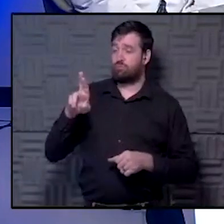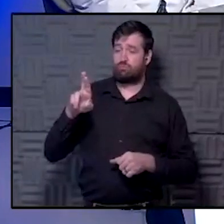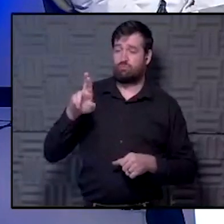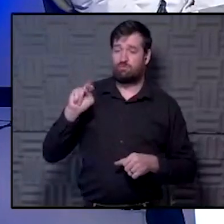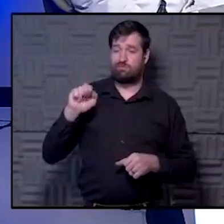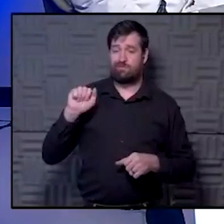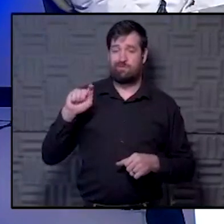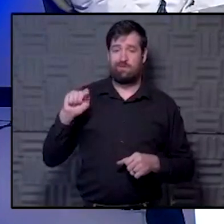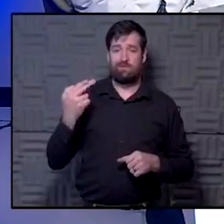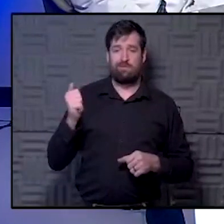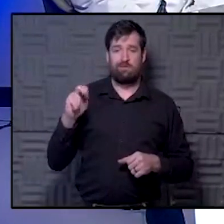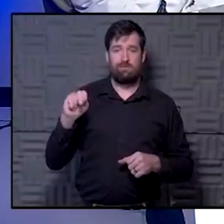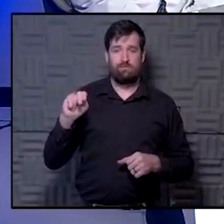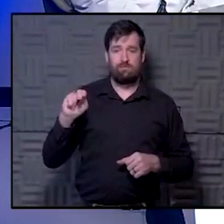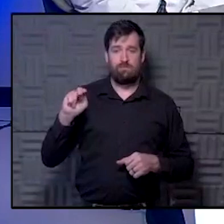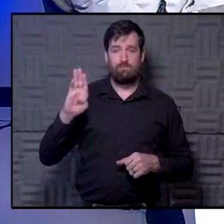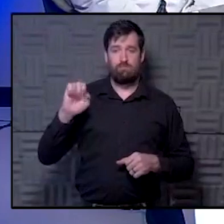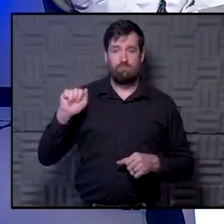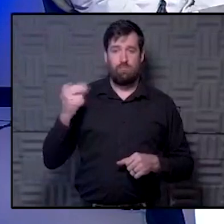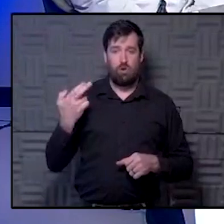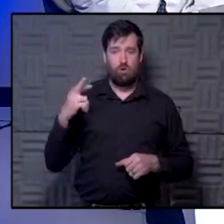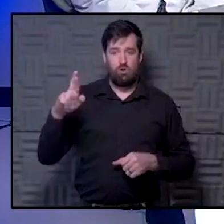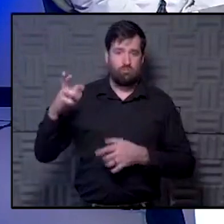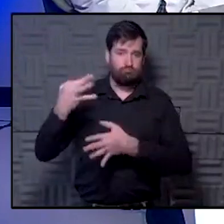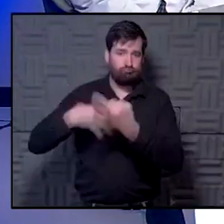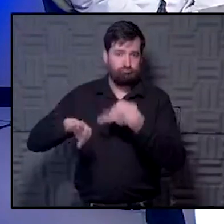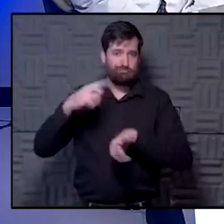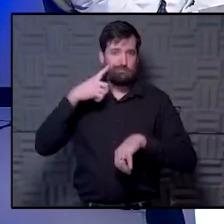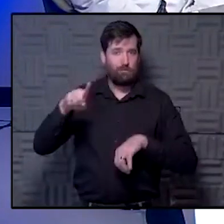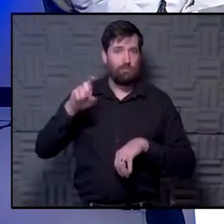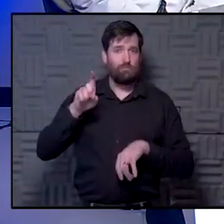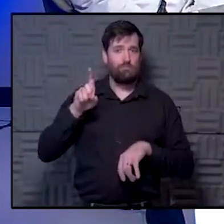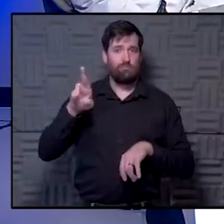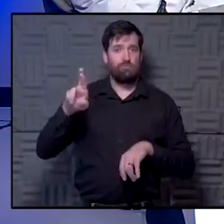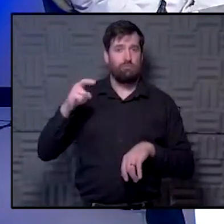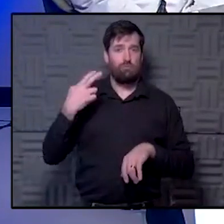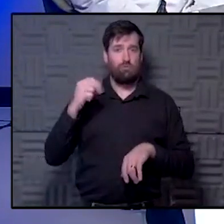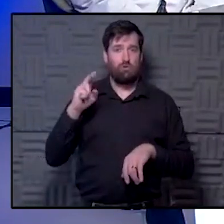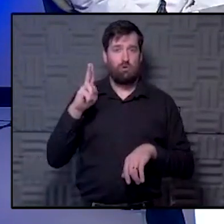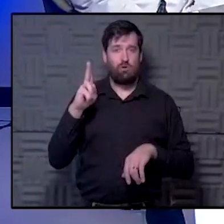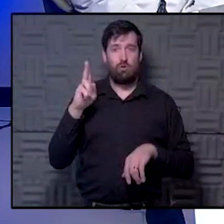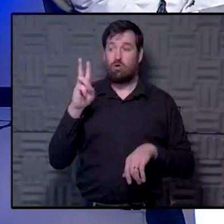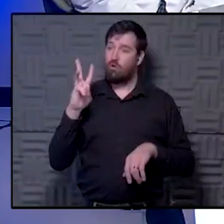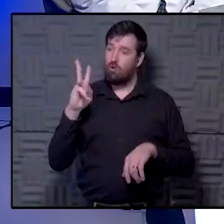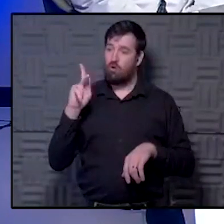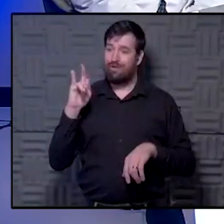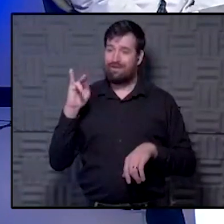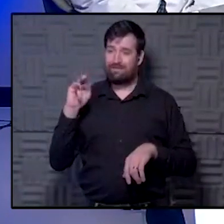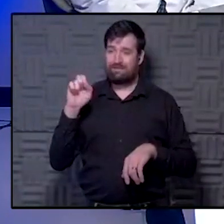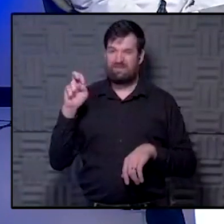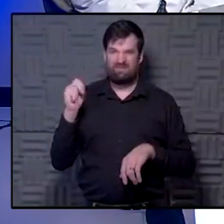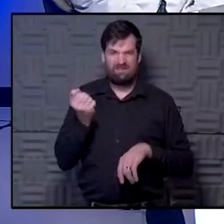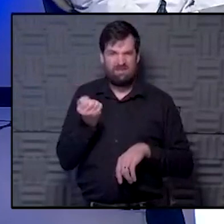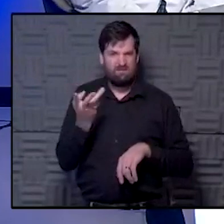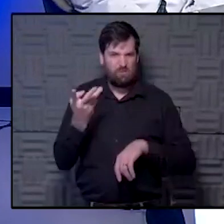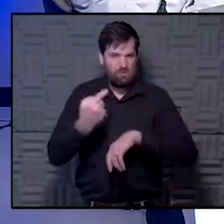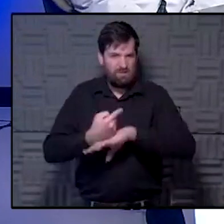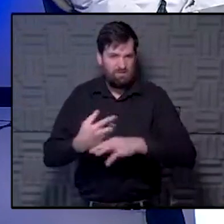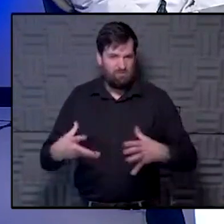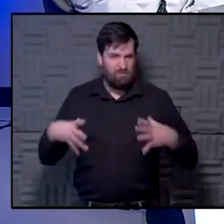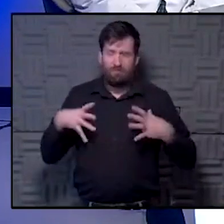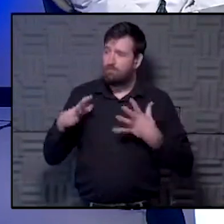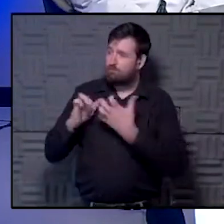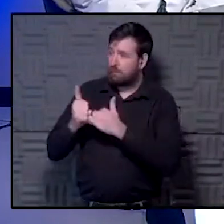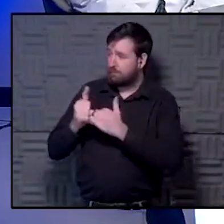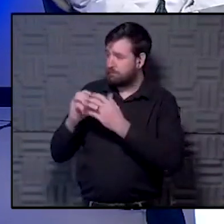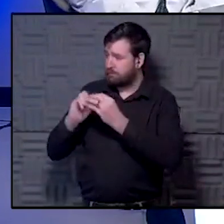of our infectious disease specialists, is joining us today, sitting in for Dr. Hawkinson while he gets just a few days away. Nate, how do